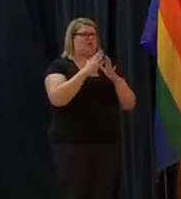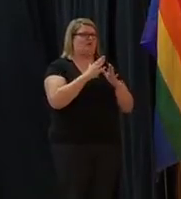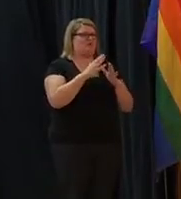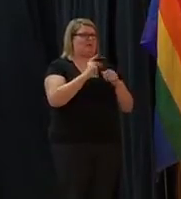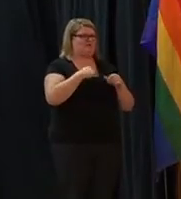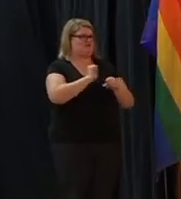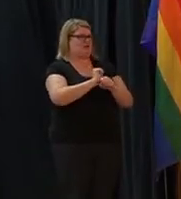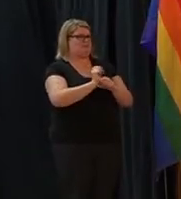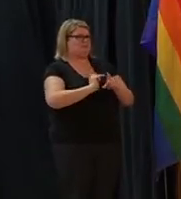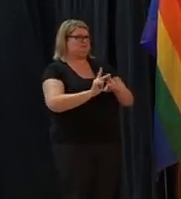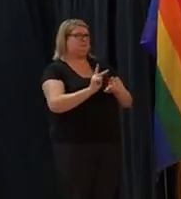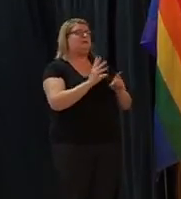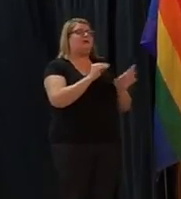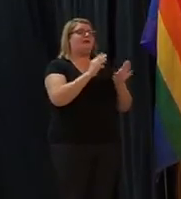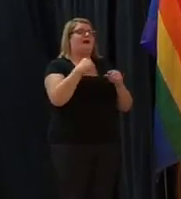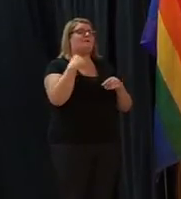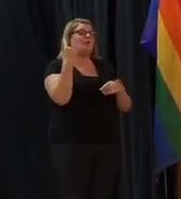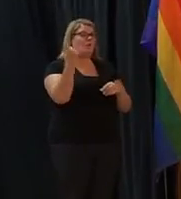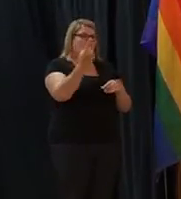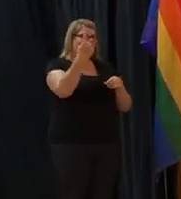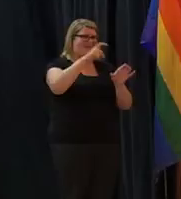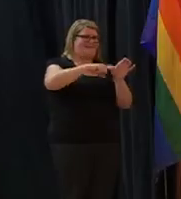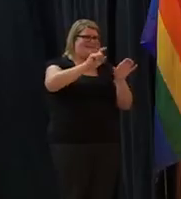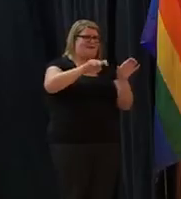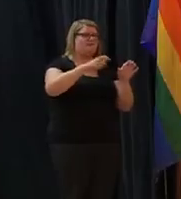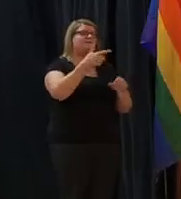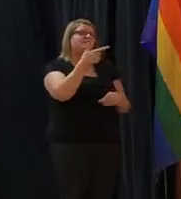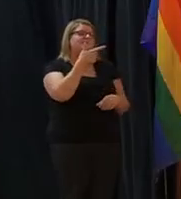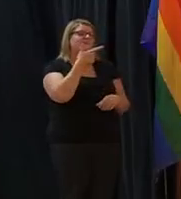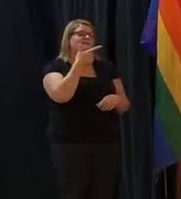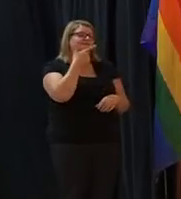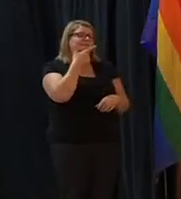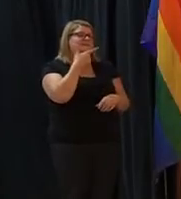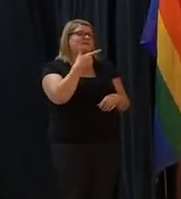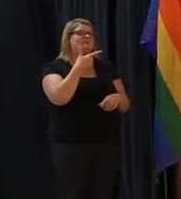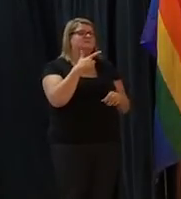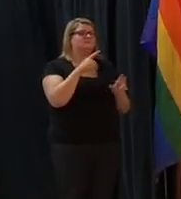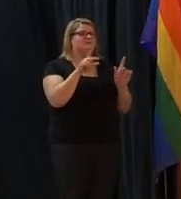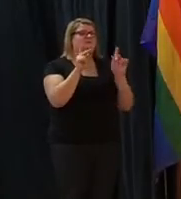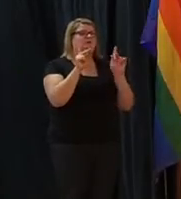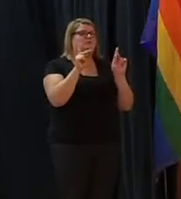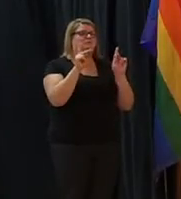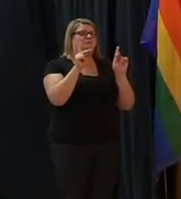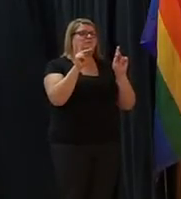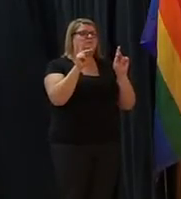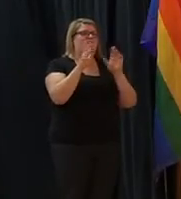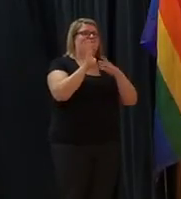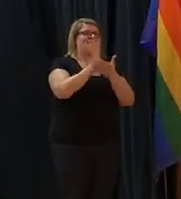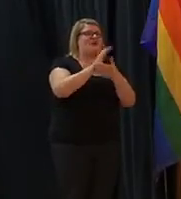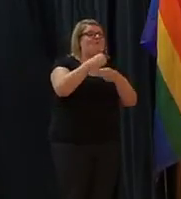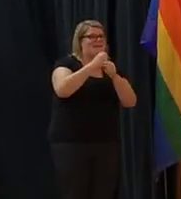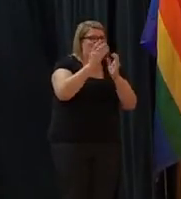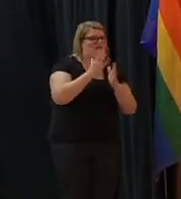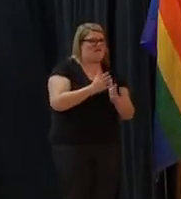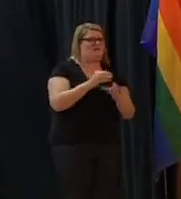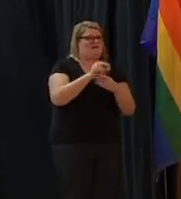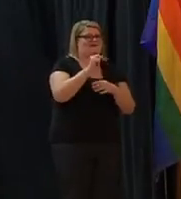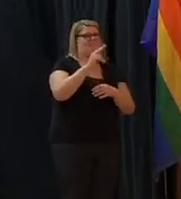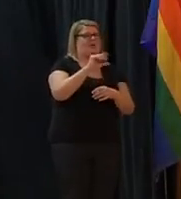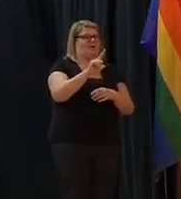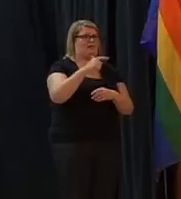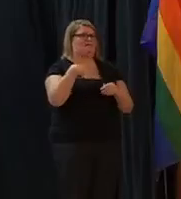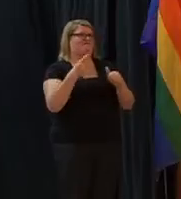and I am also the only out lesbian or homosexual filmmaker in Nepal, so I'm the first one